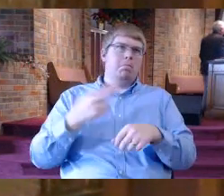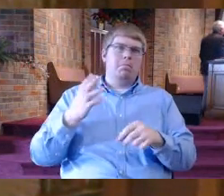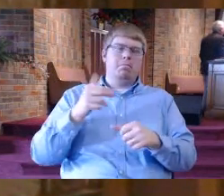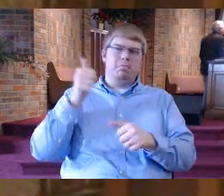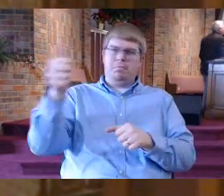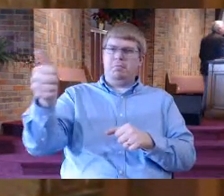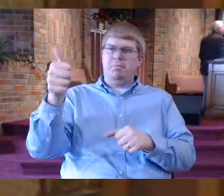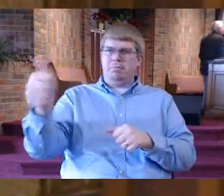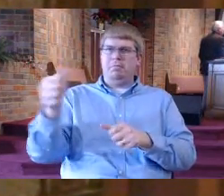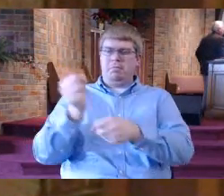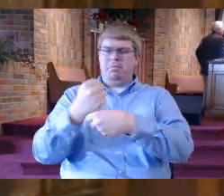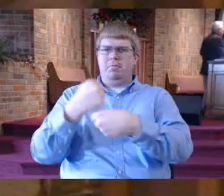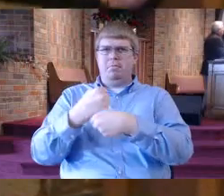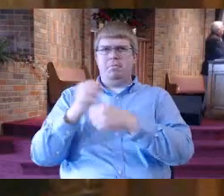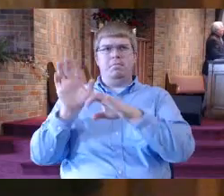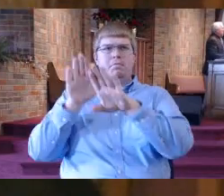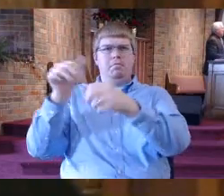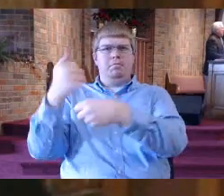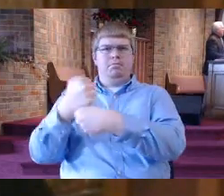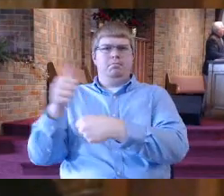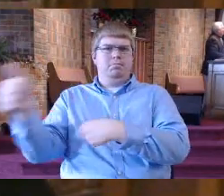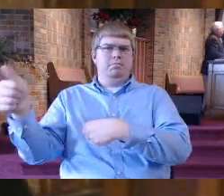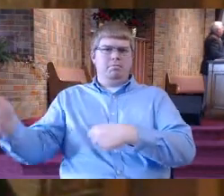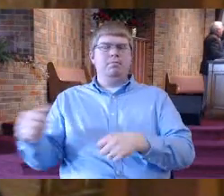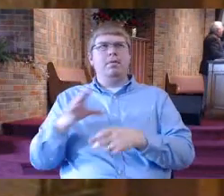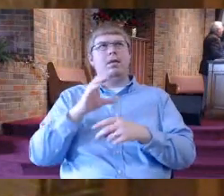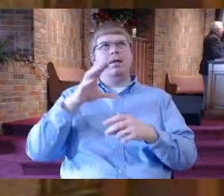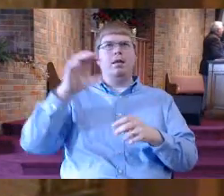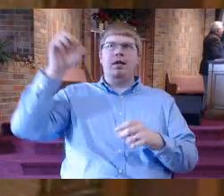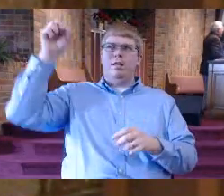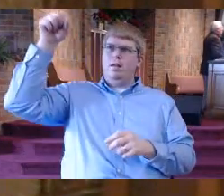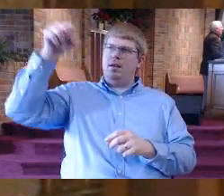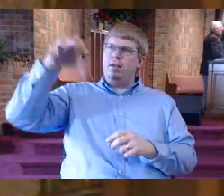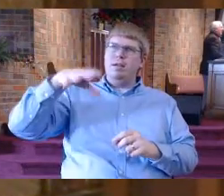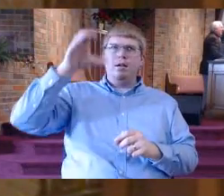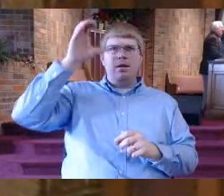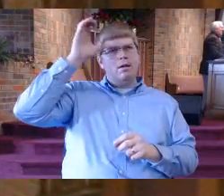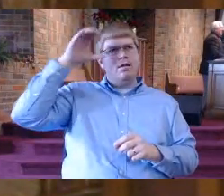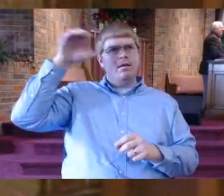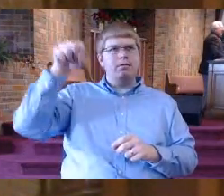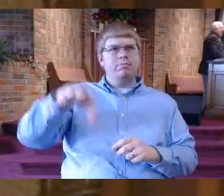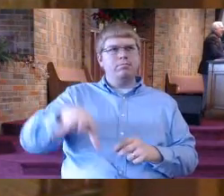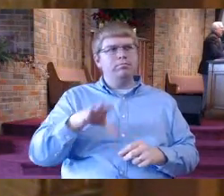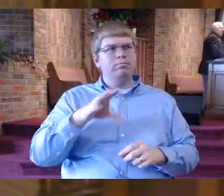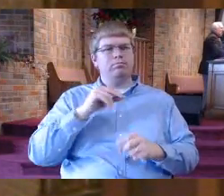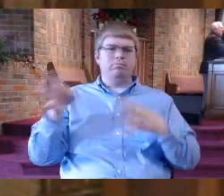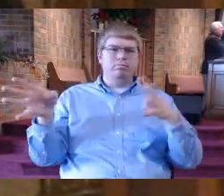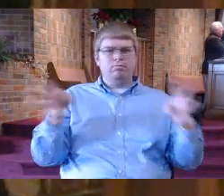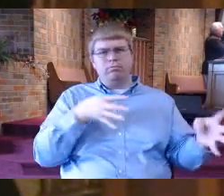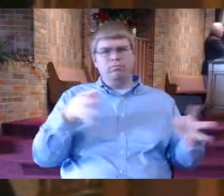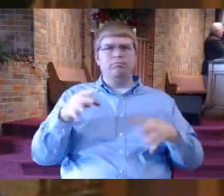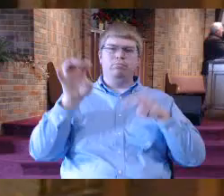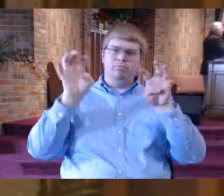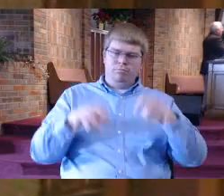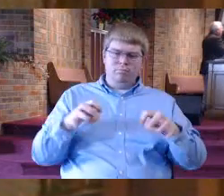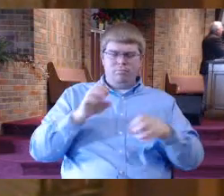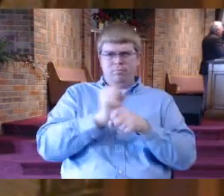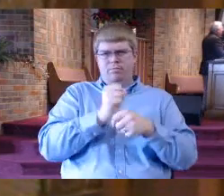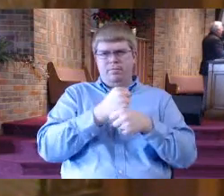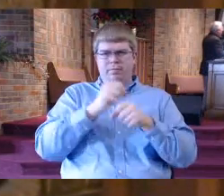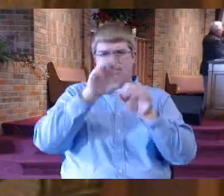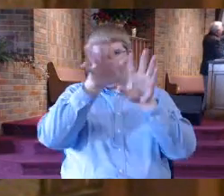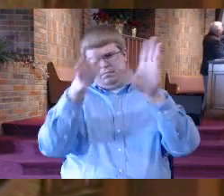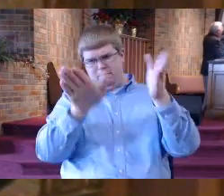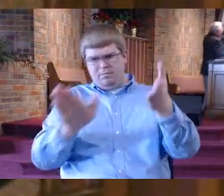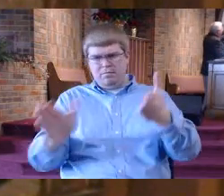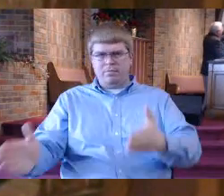don't you think? The way the sun and the rain and the wind has eroded away that